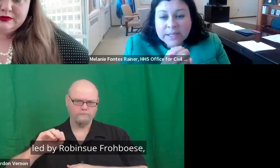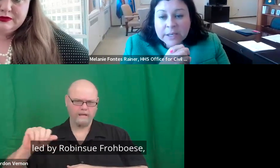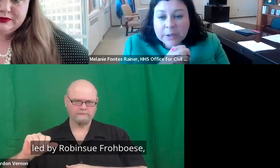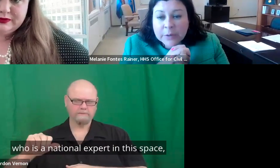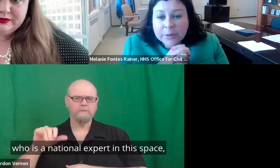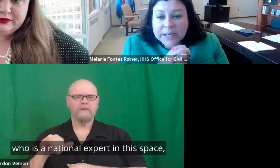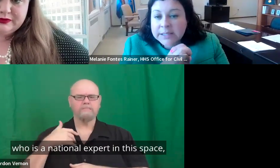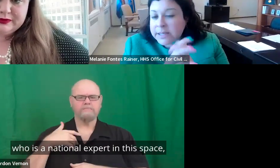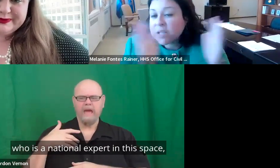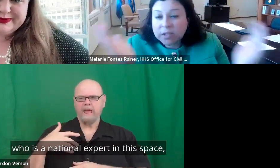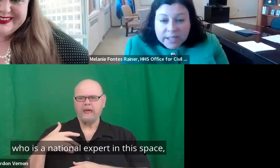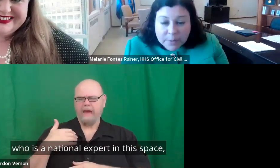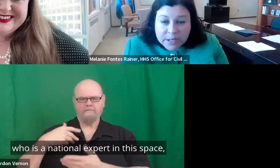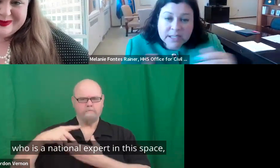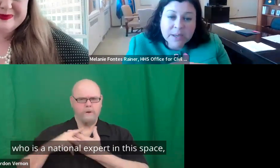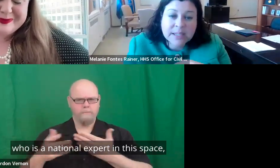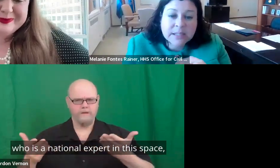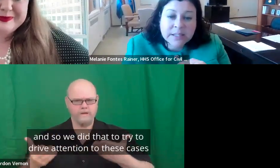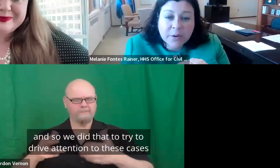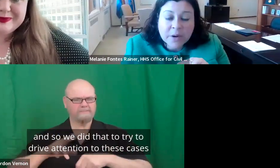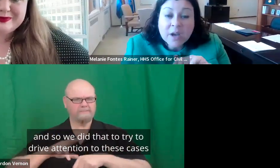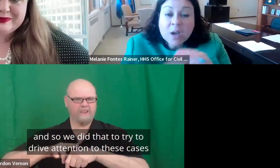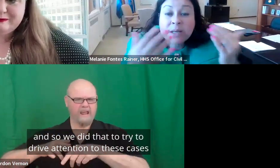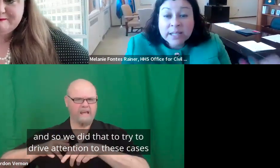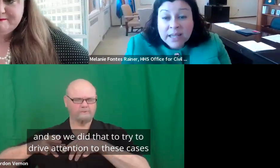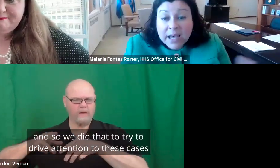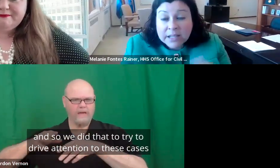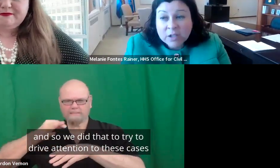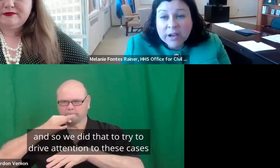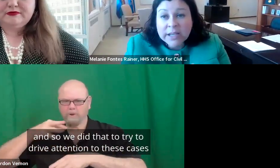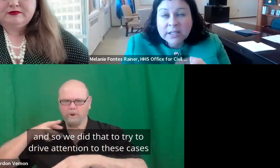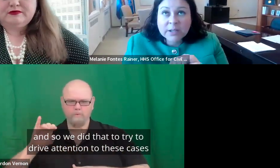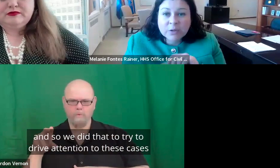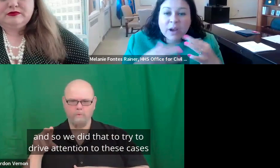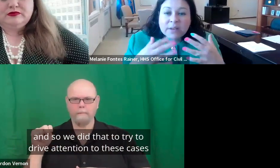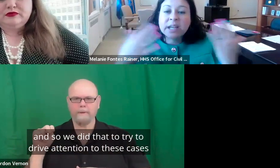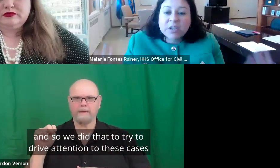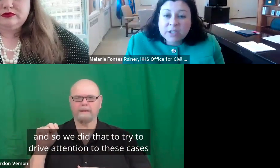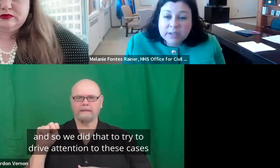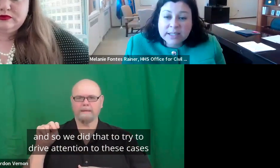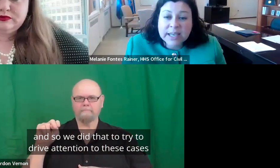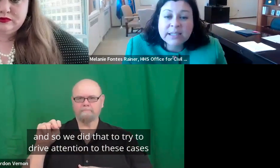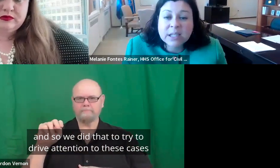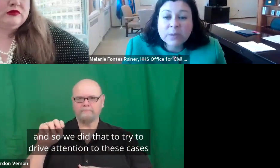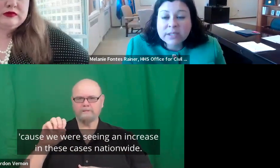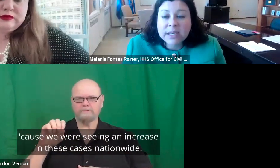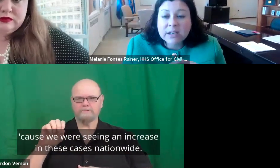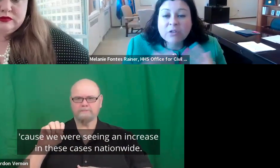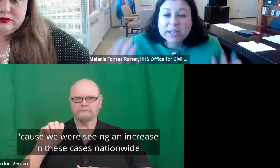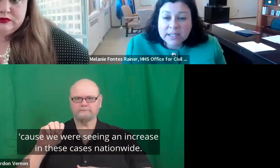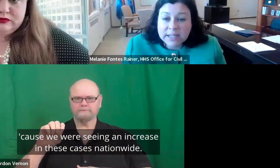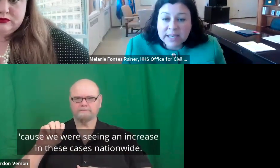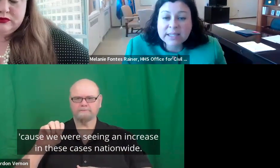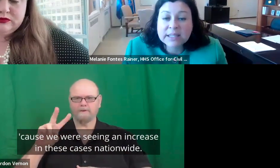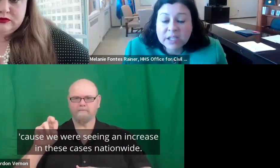Sue Ferbosi, who is a national expert in this space. And so we did that to try to drive attention to these cases because we were seeing